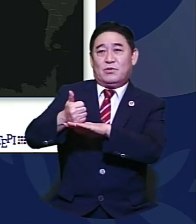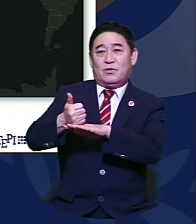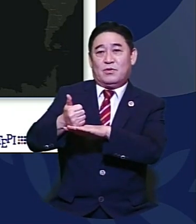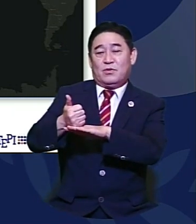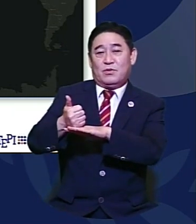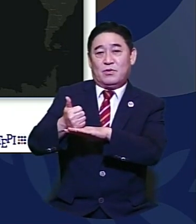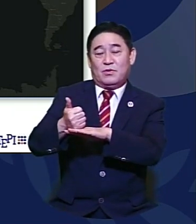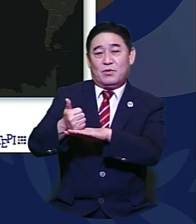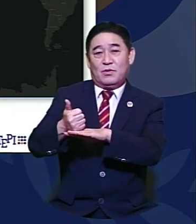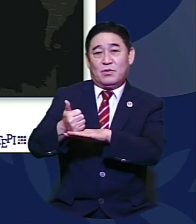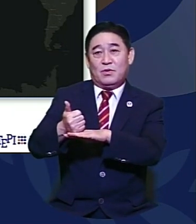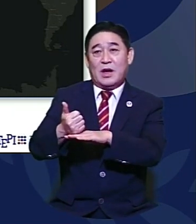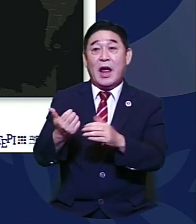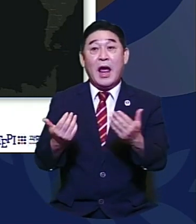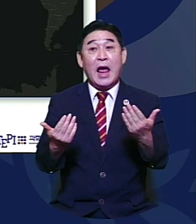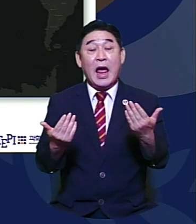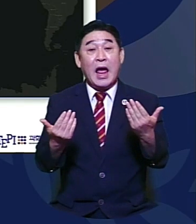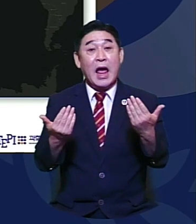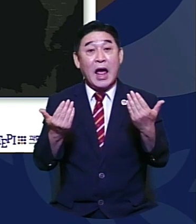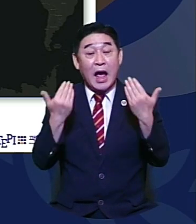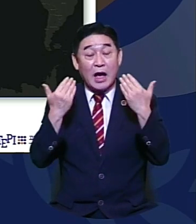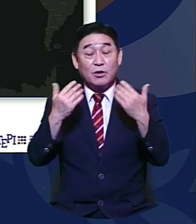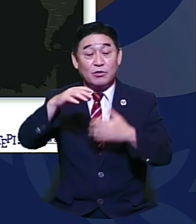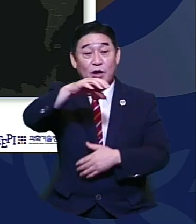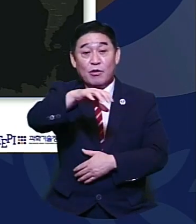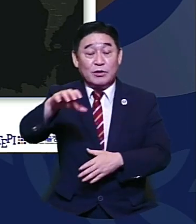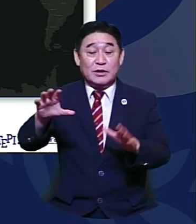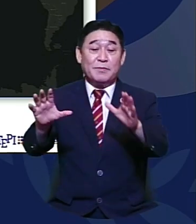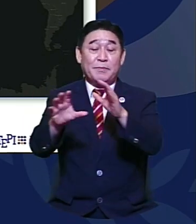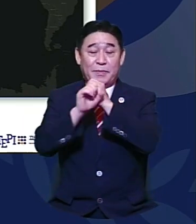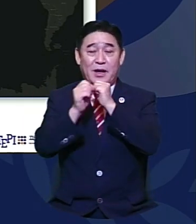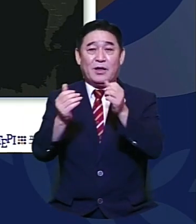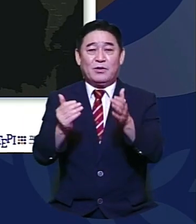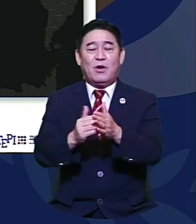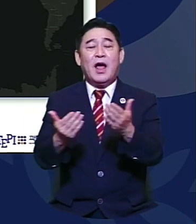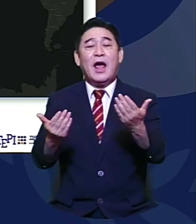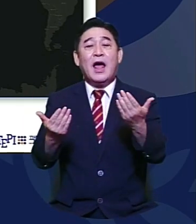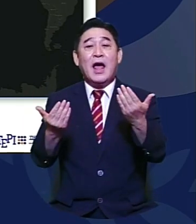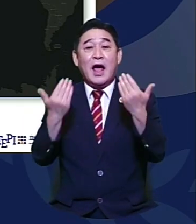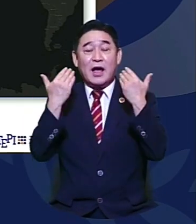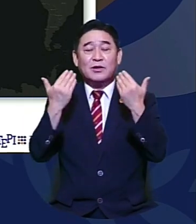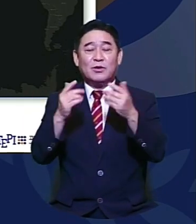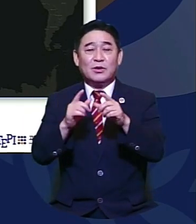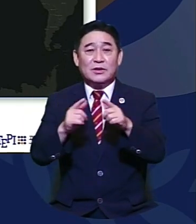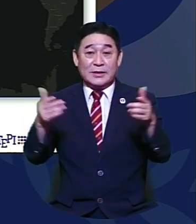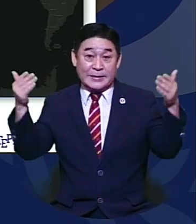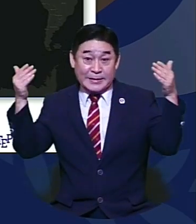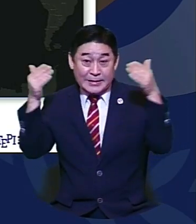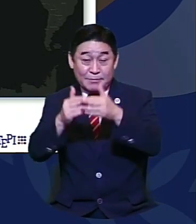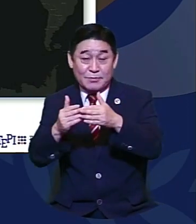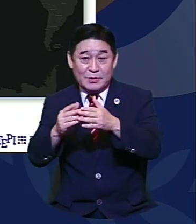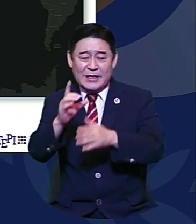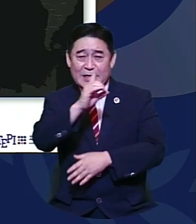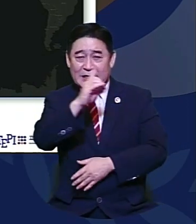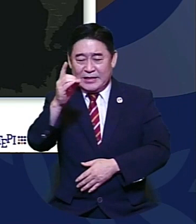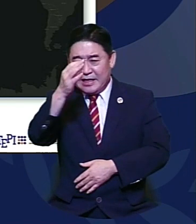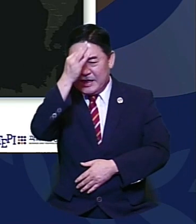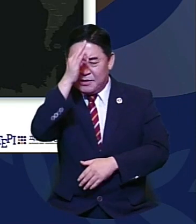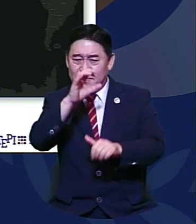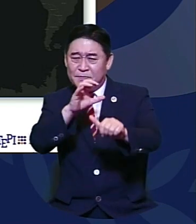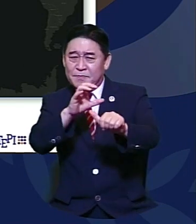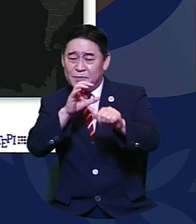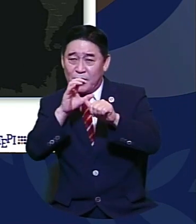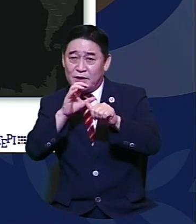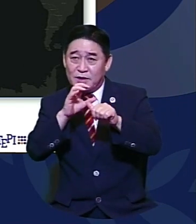the schools. At the same time, those schools are intensively using the digital technology. At the right side,